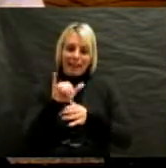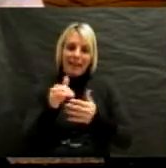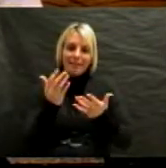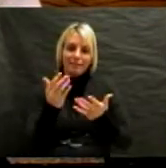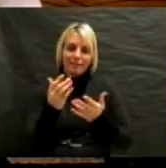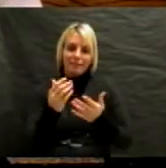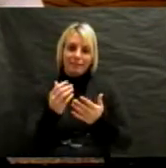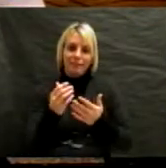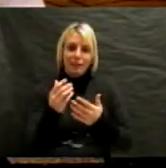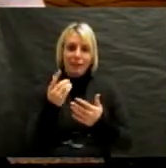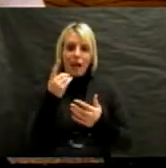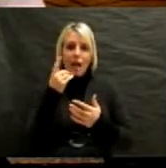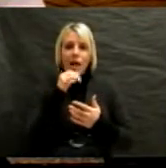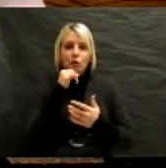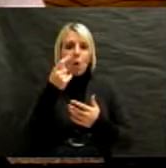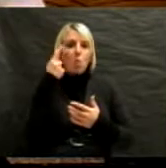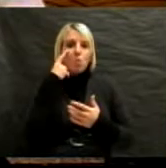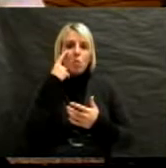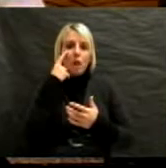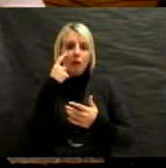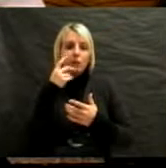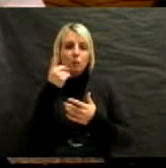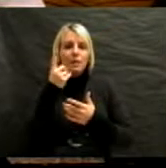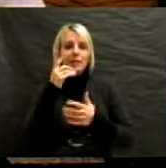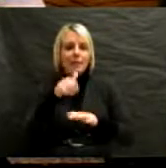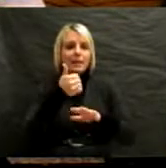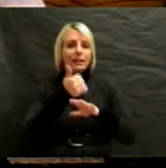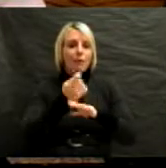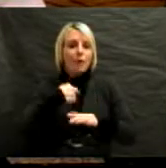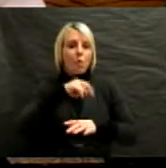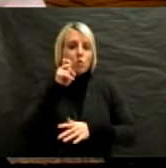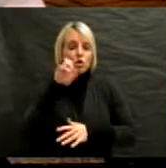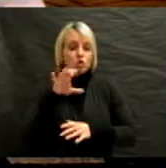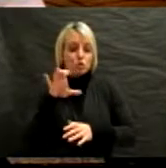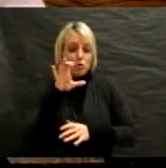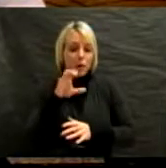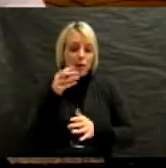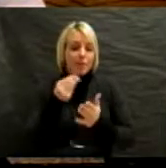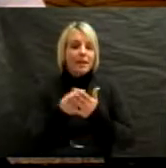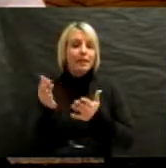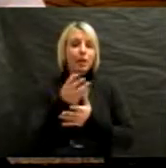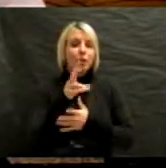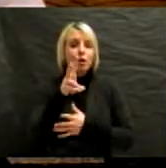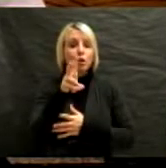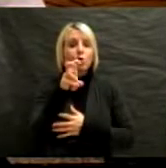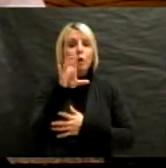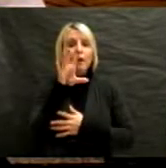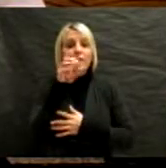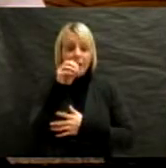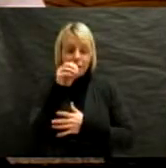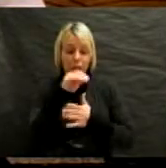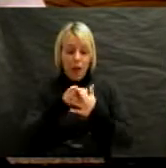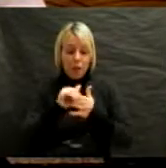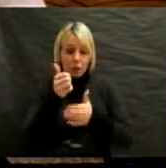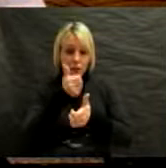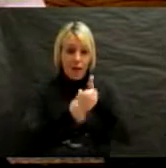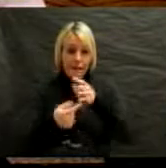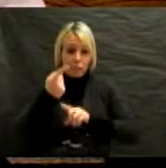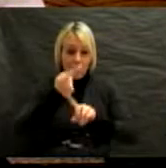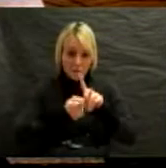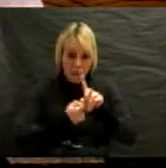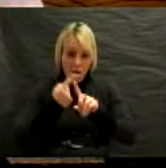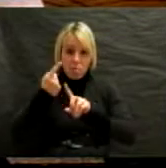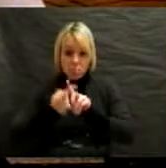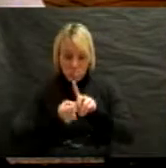that. Prior to that year, the salaries were at $250 per month for directors and $275 per month for the